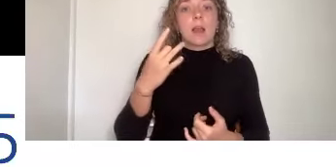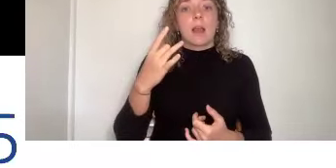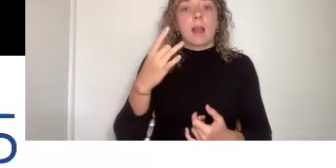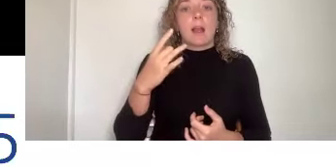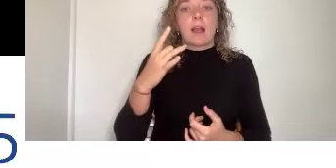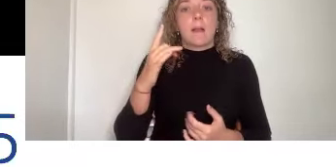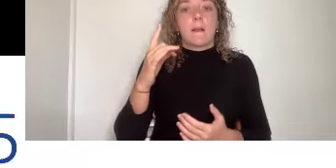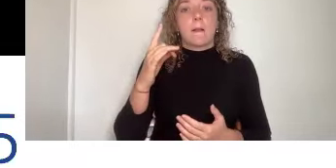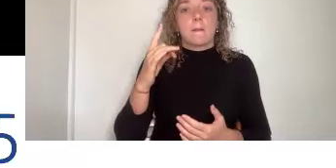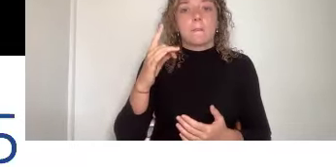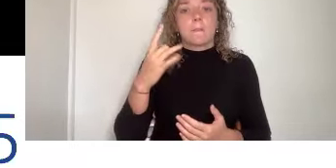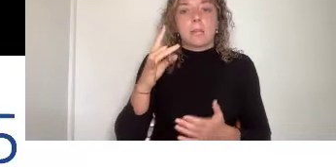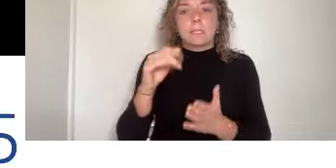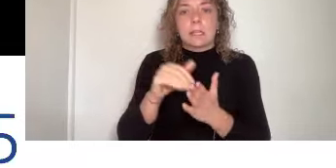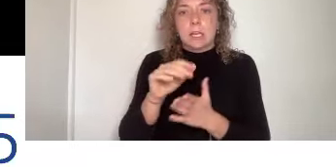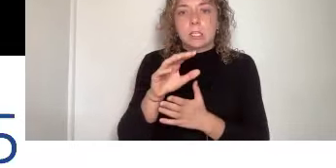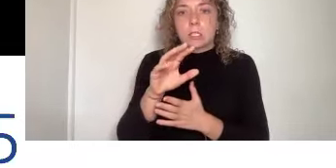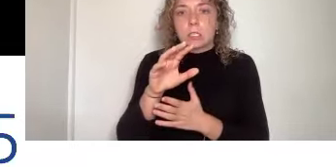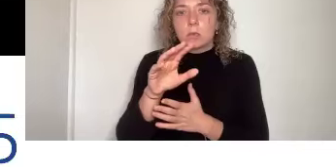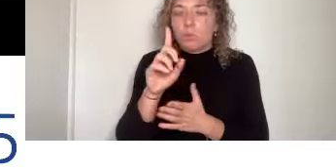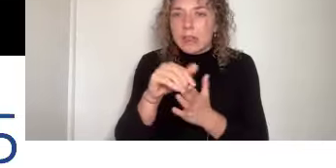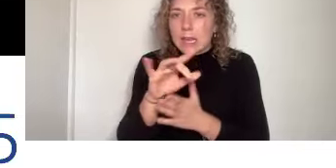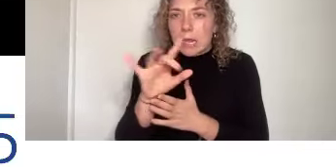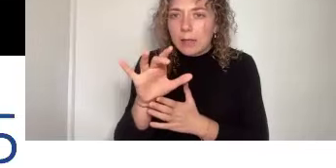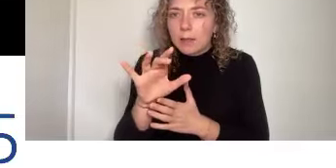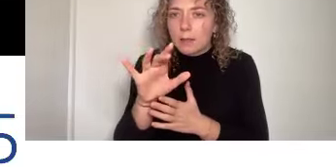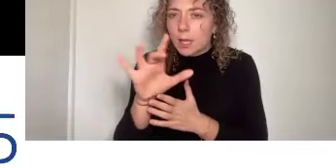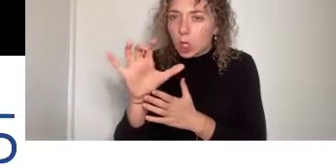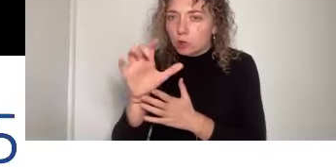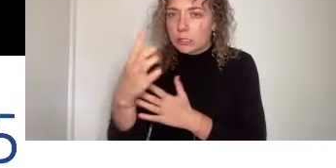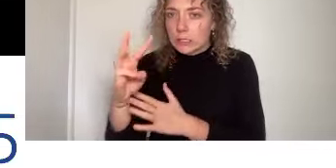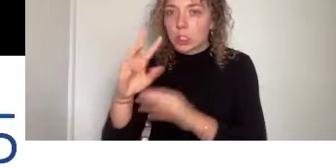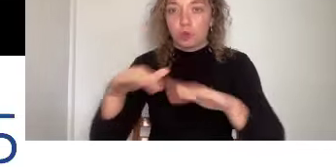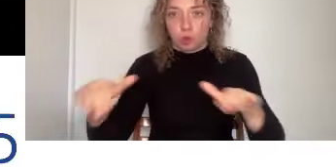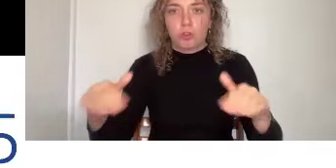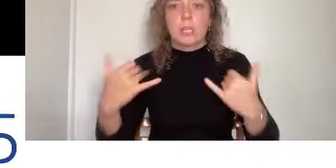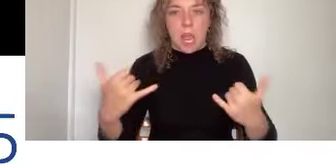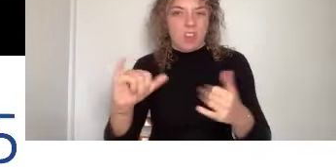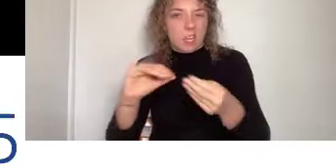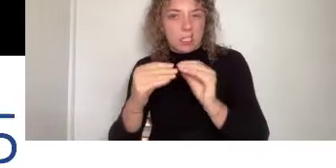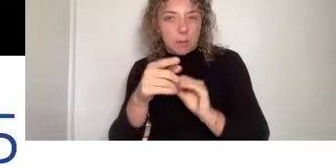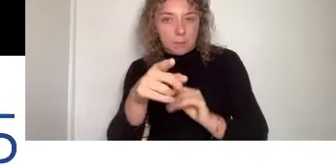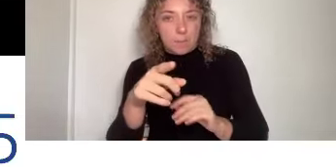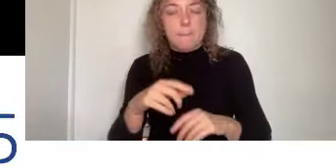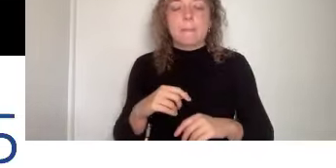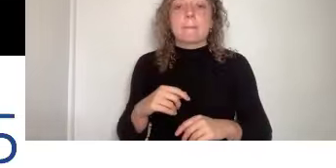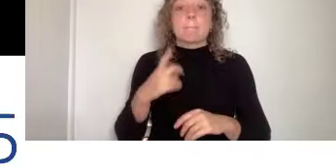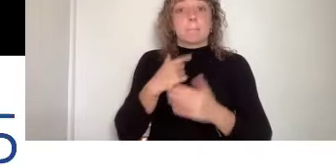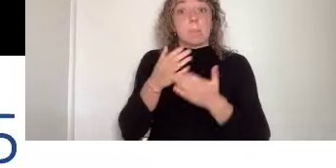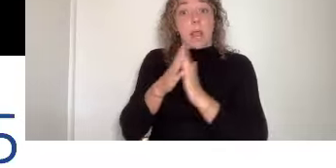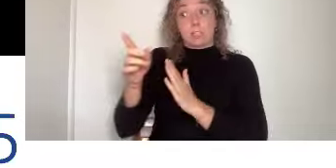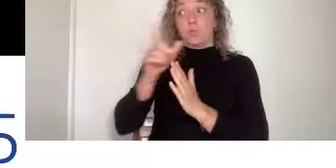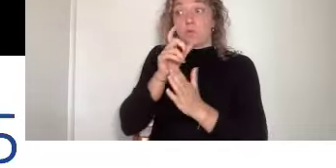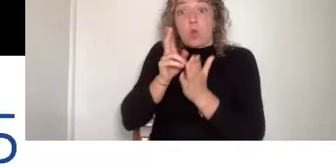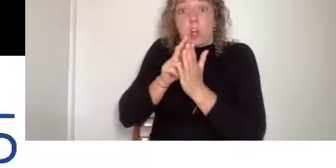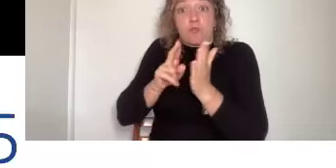18,100 children. And we get these numbers by asking enrolled